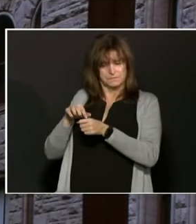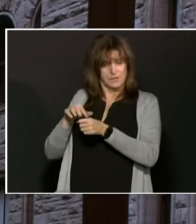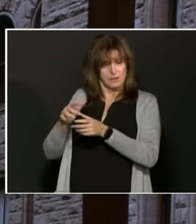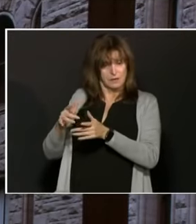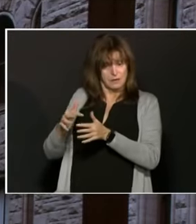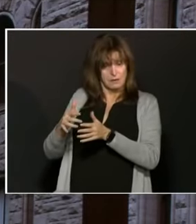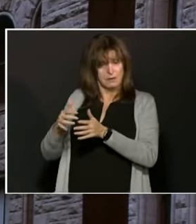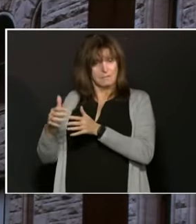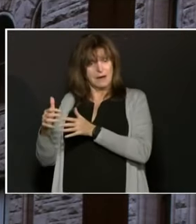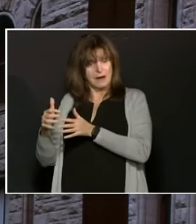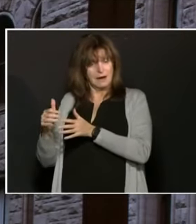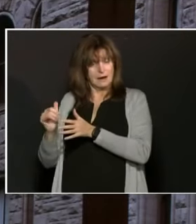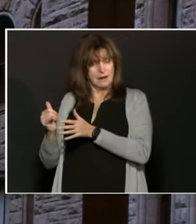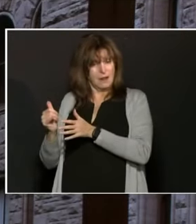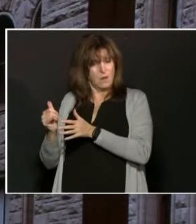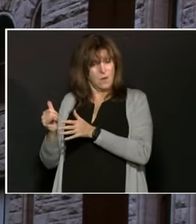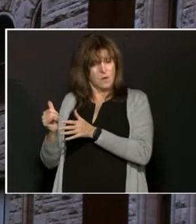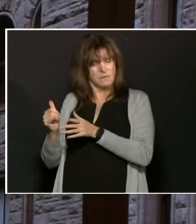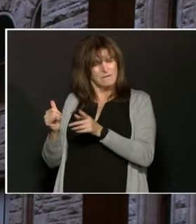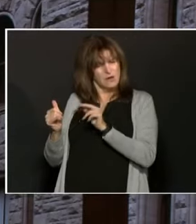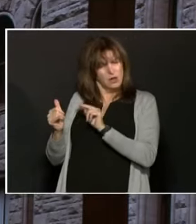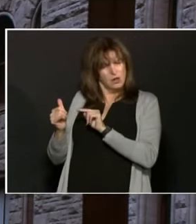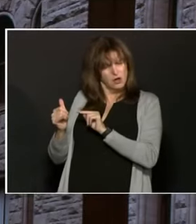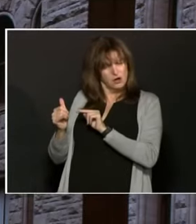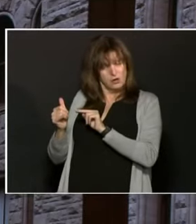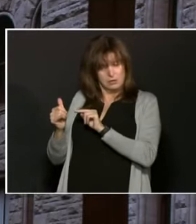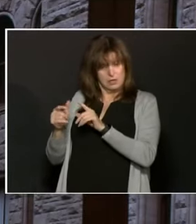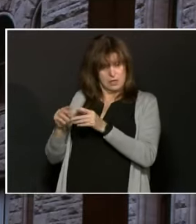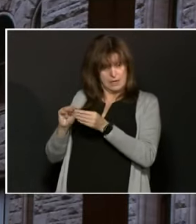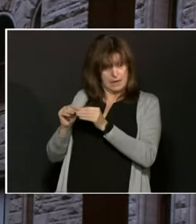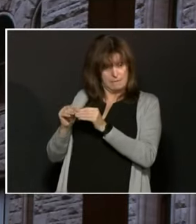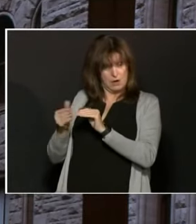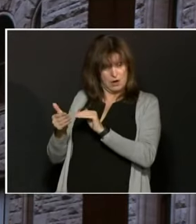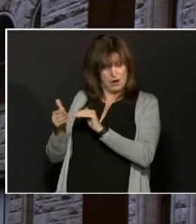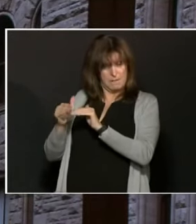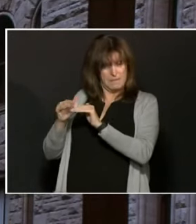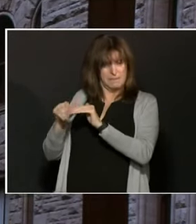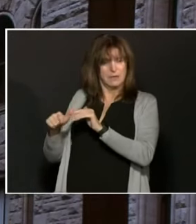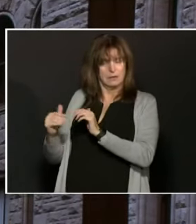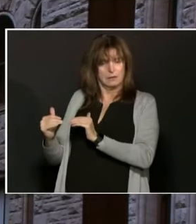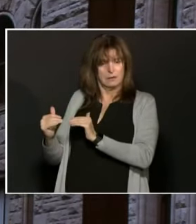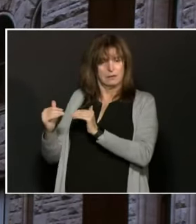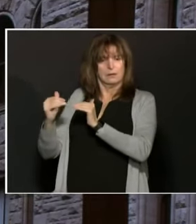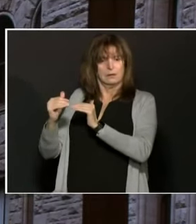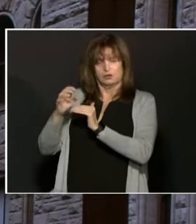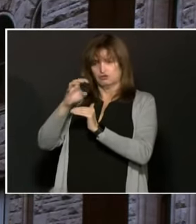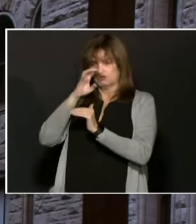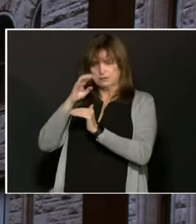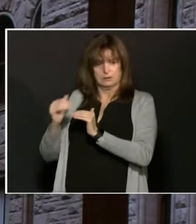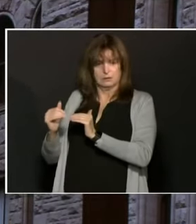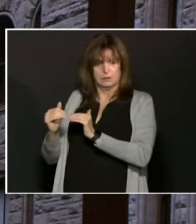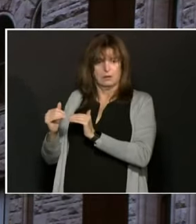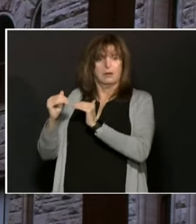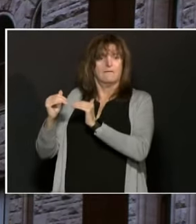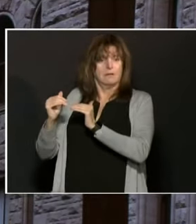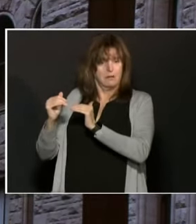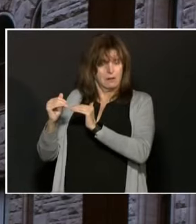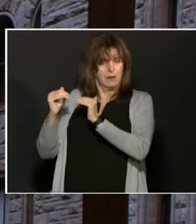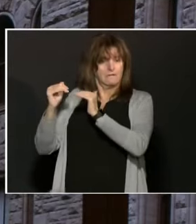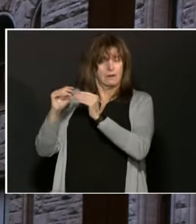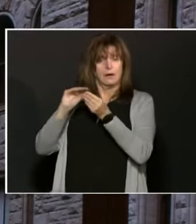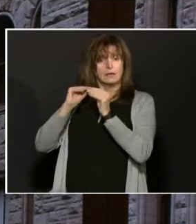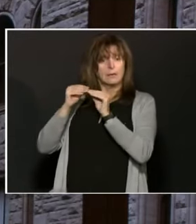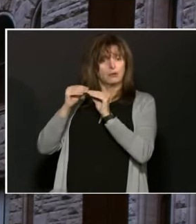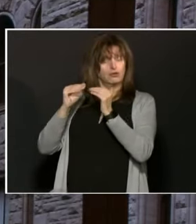It's a closing down, going to higher and higher restrictions as the amount of cases continue to accrue in the area, as behavior